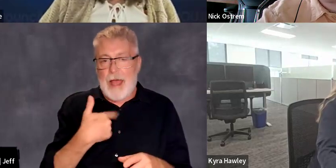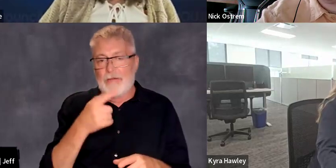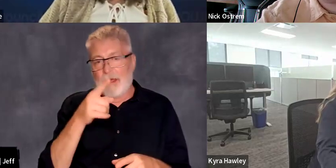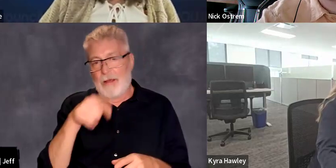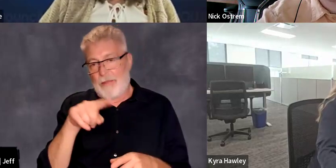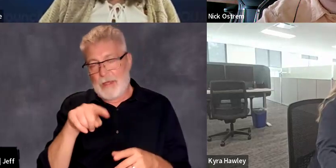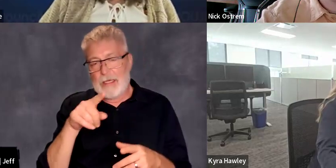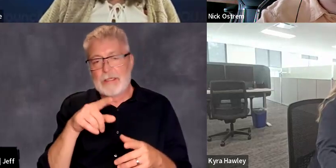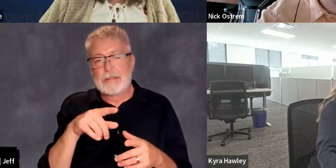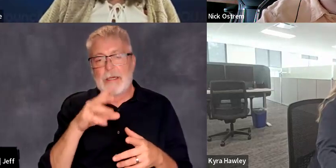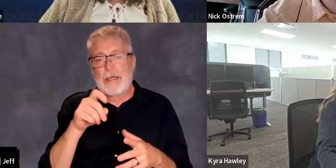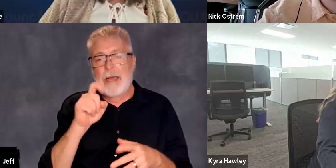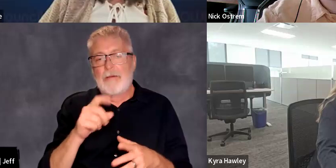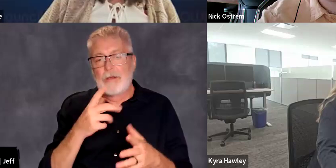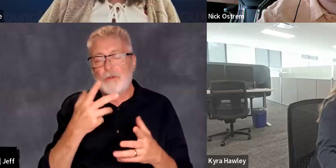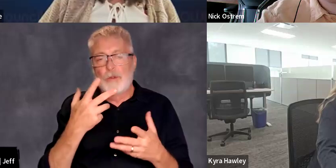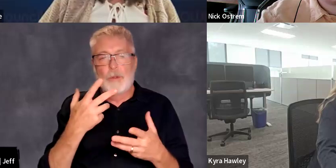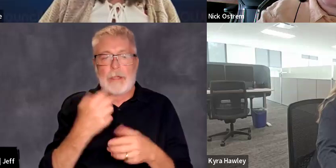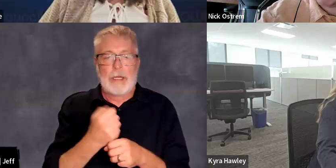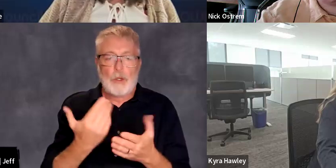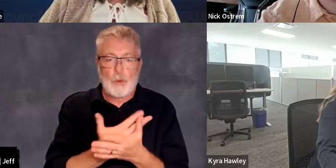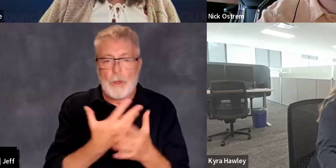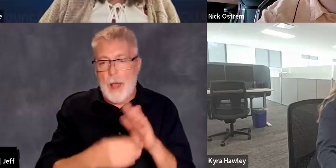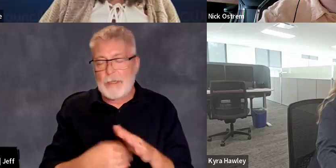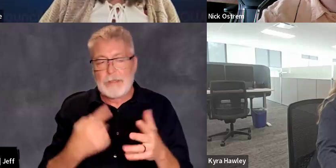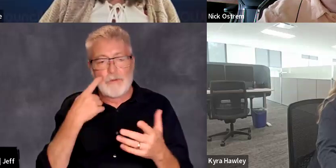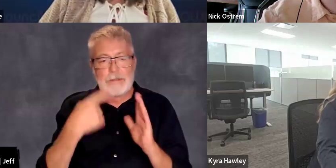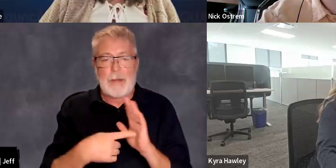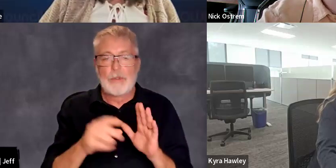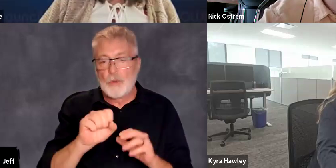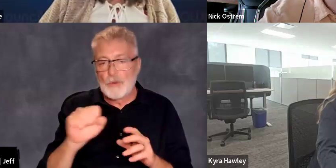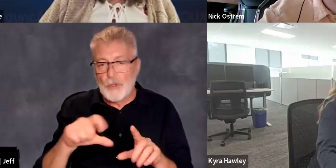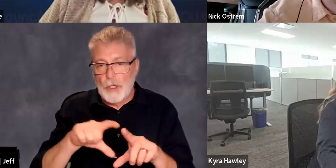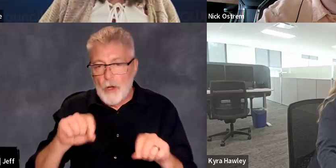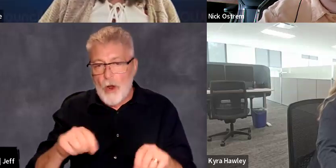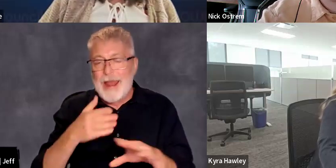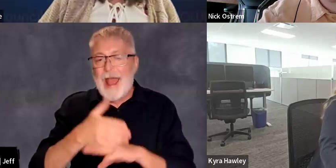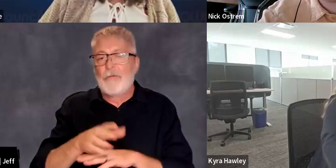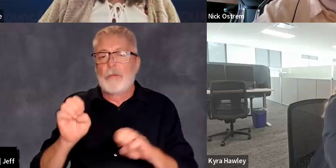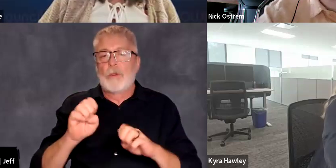things and having to go get new copies of, say, a social security card after a